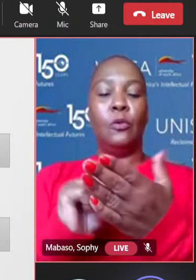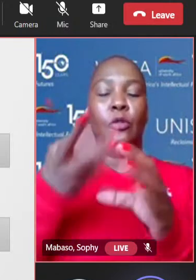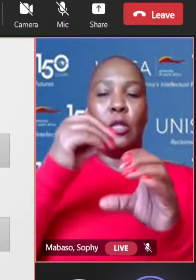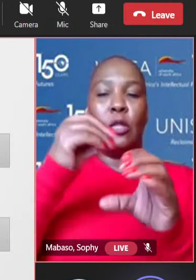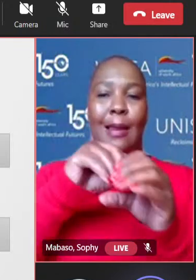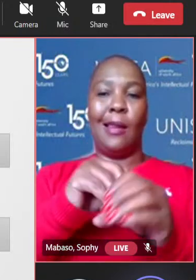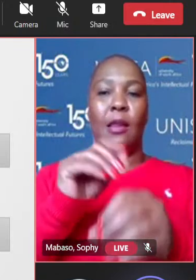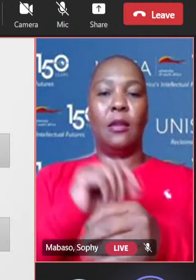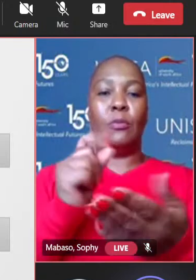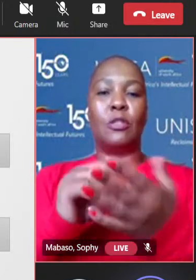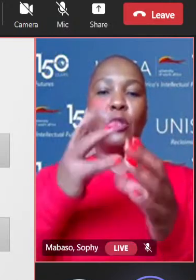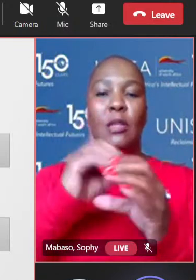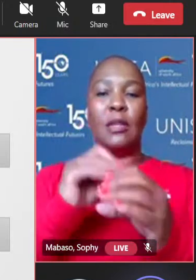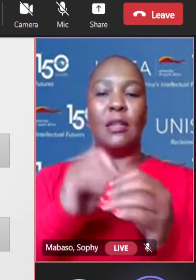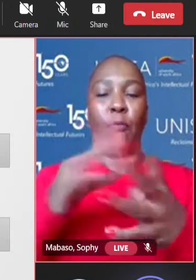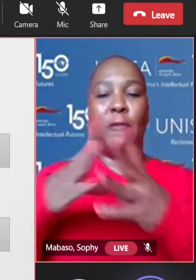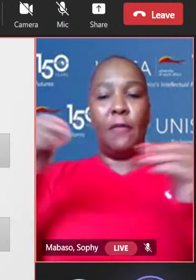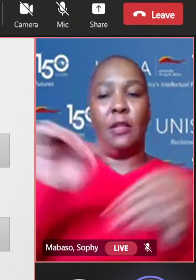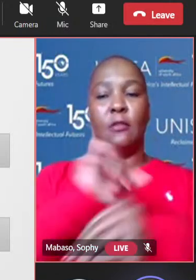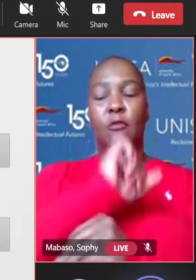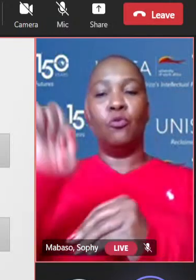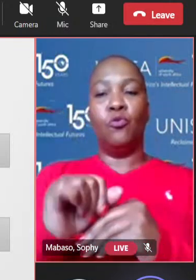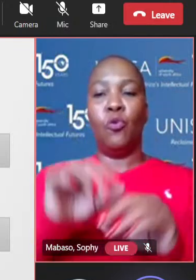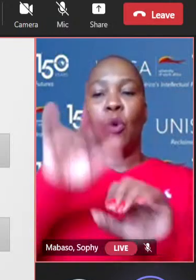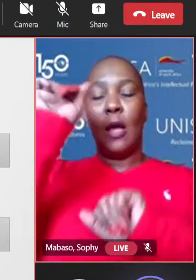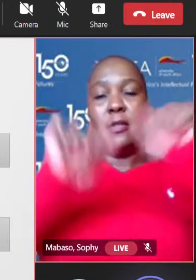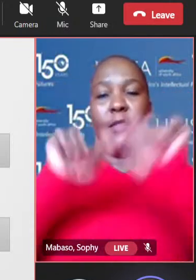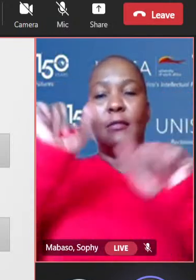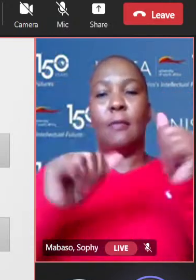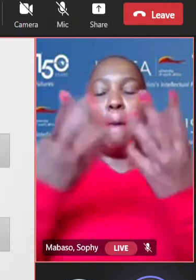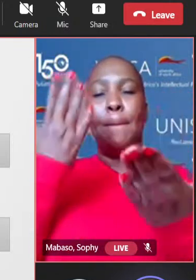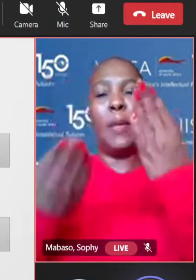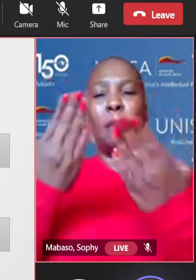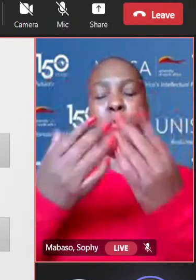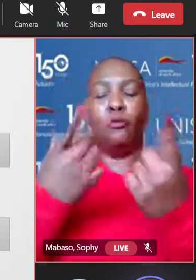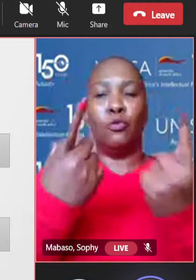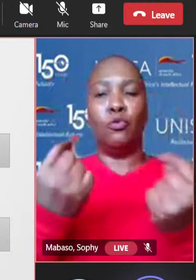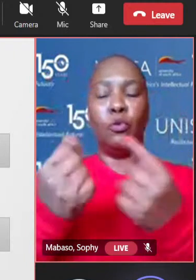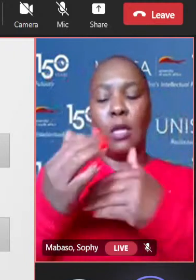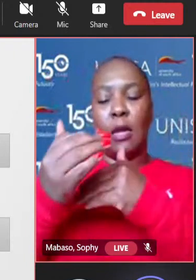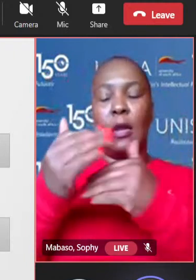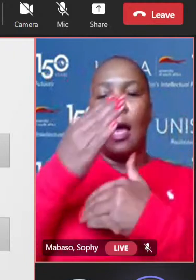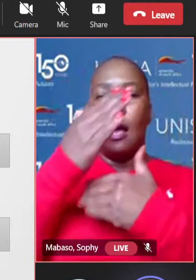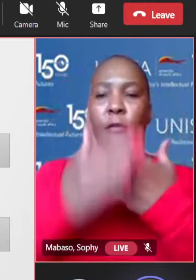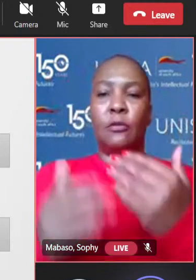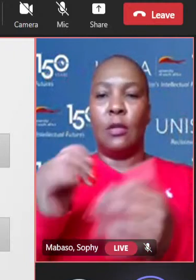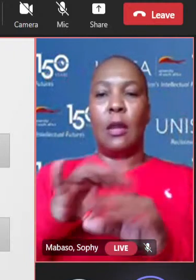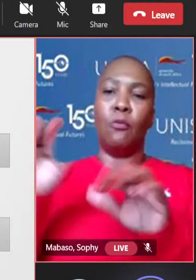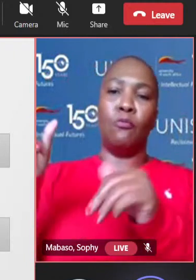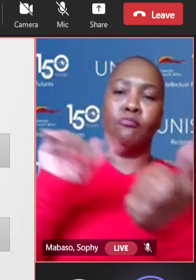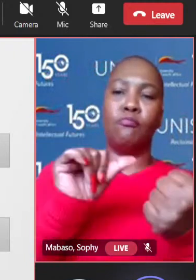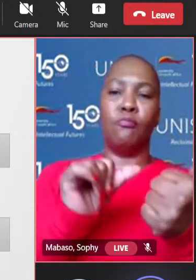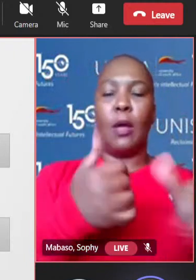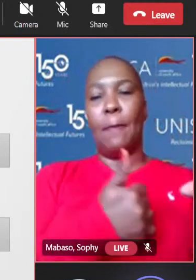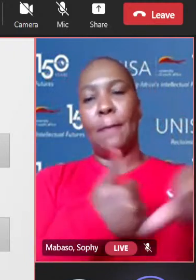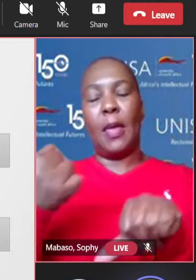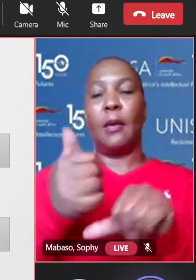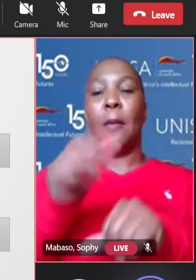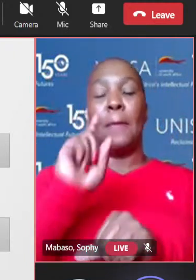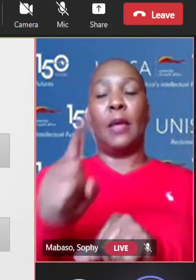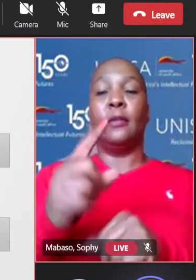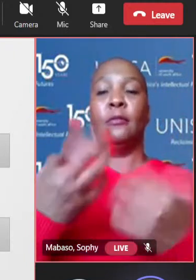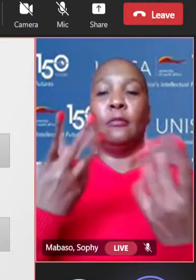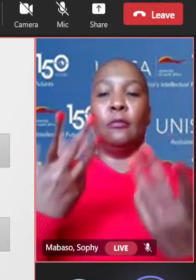be logged on, you have to finish your assessment. You can maybe do it halfway, go and come back and then complete it, but you have to